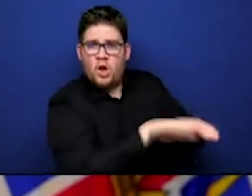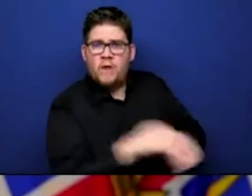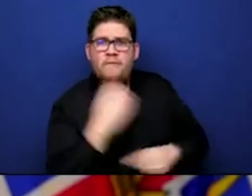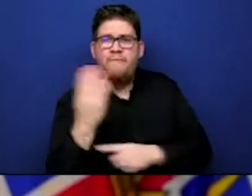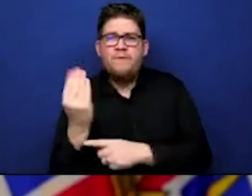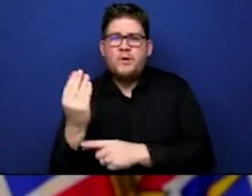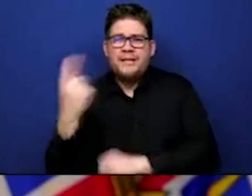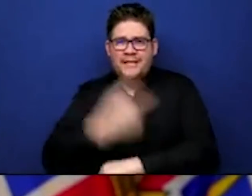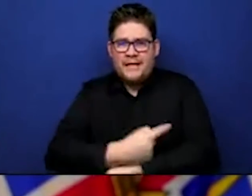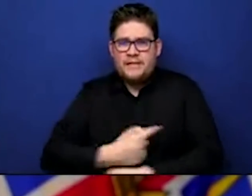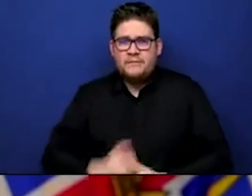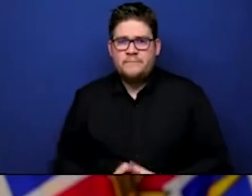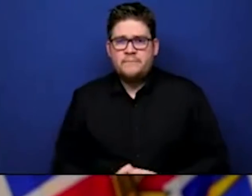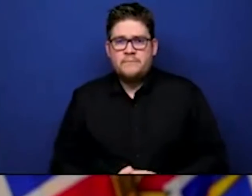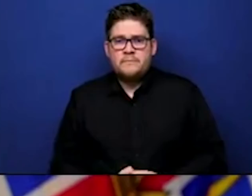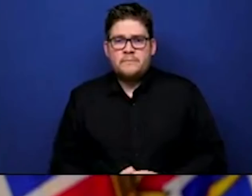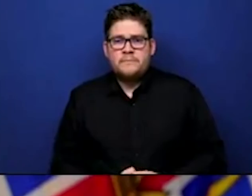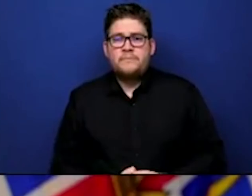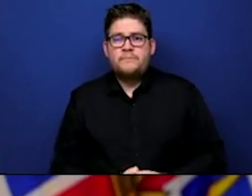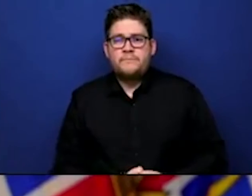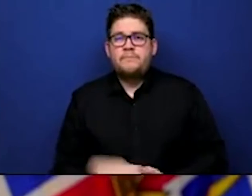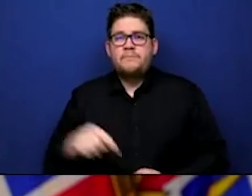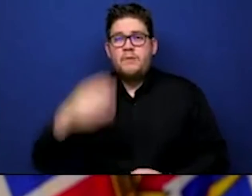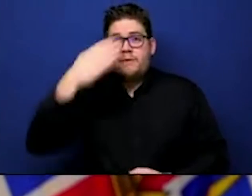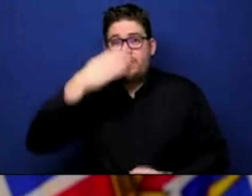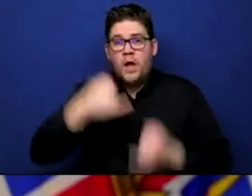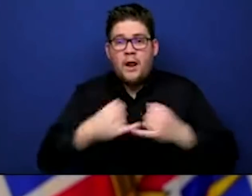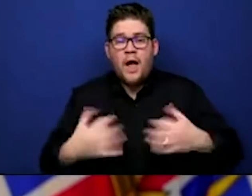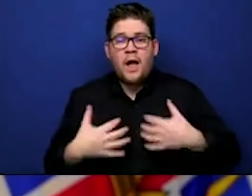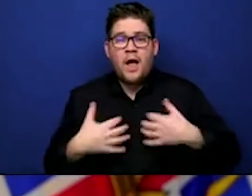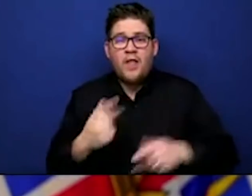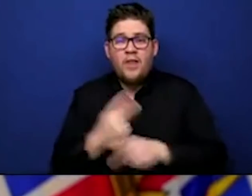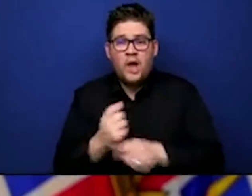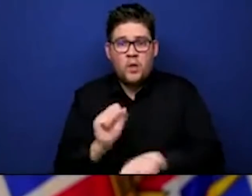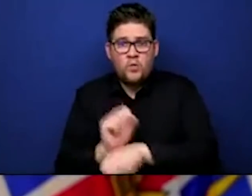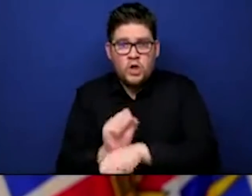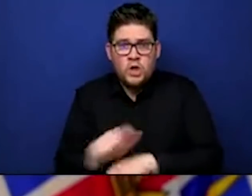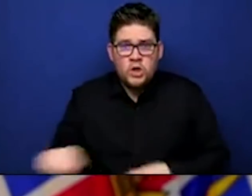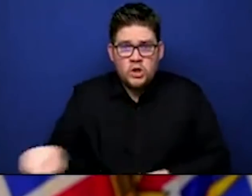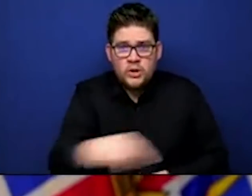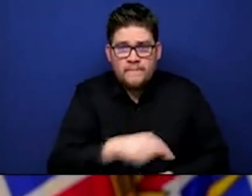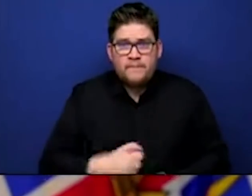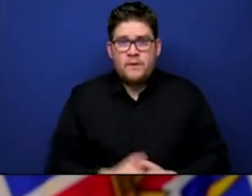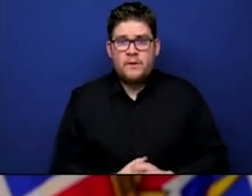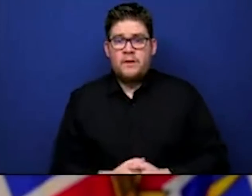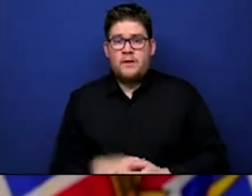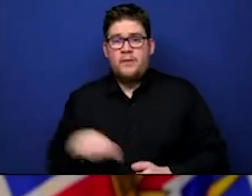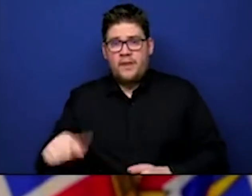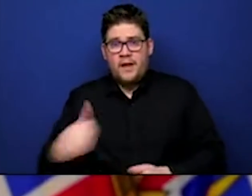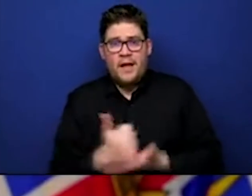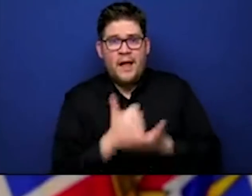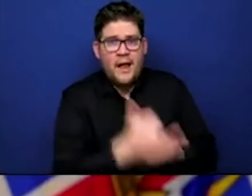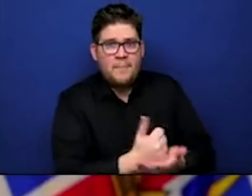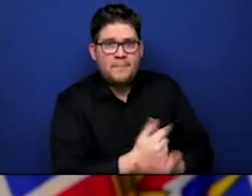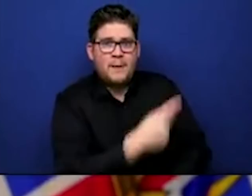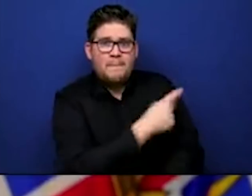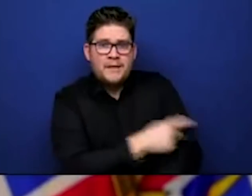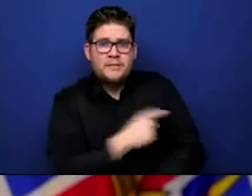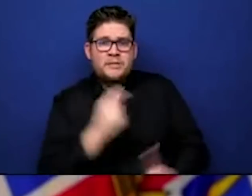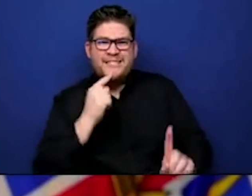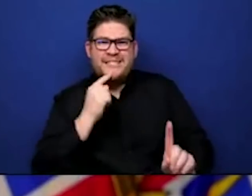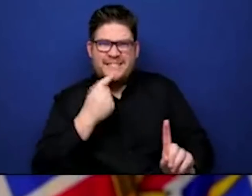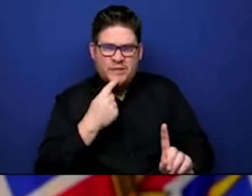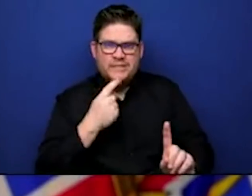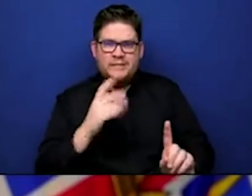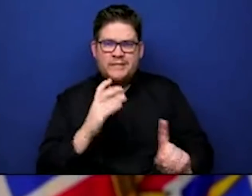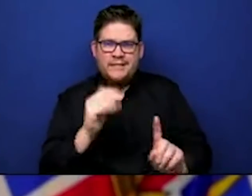workers, and I've met so many of you, treating patients in critical care particularly, for people who have loved ones